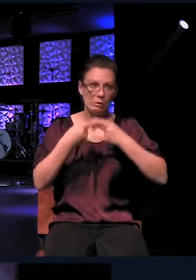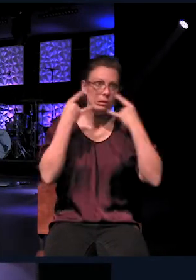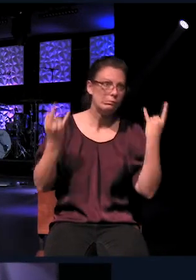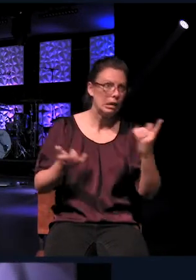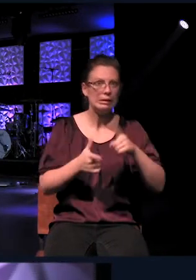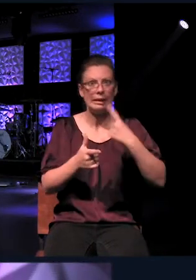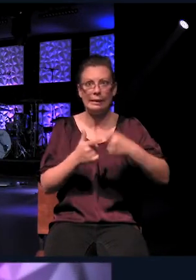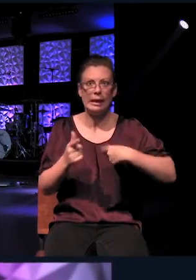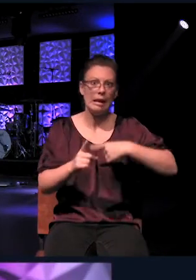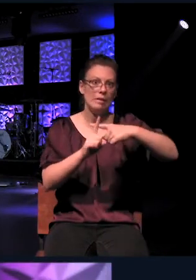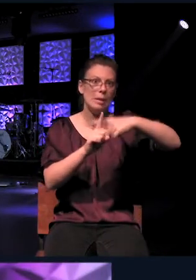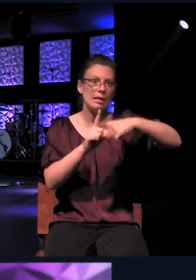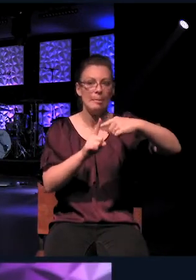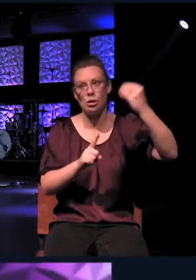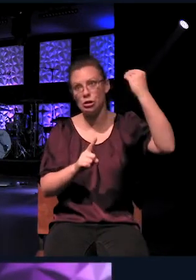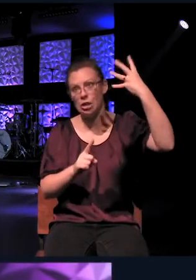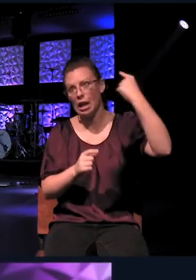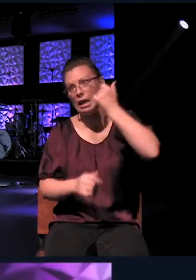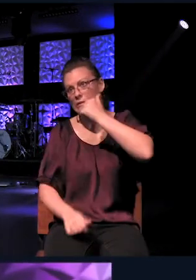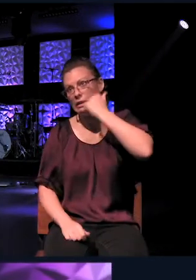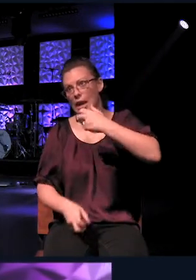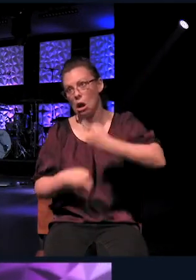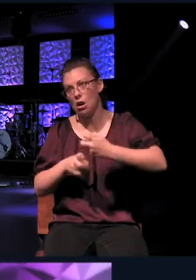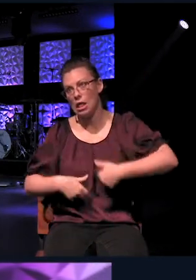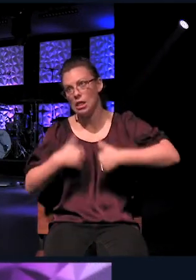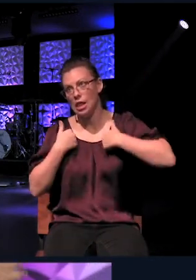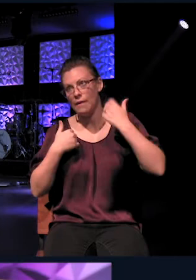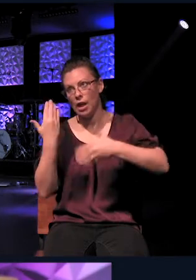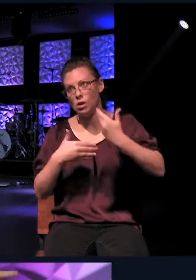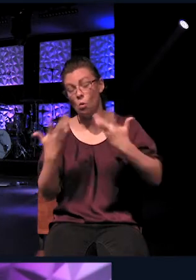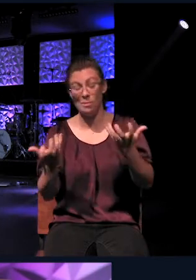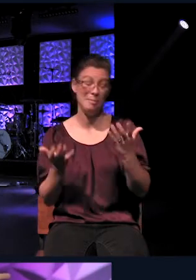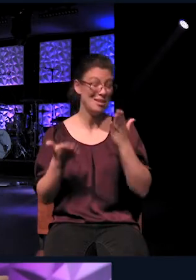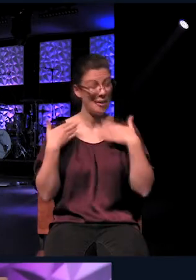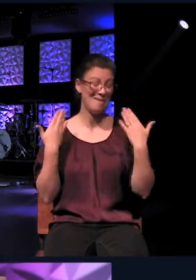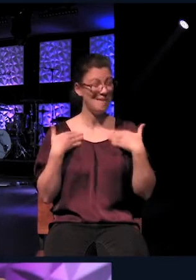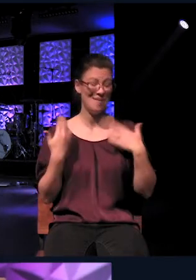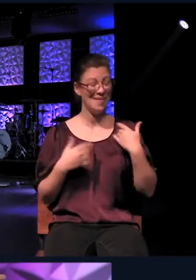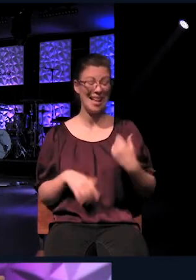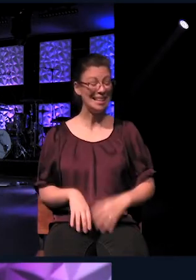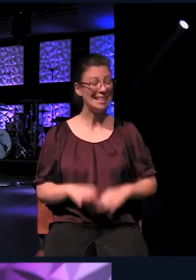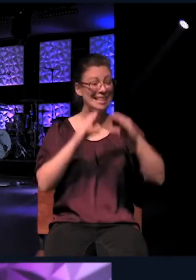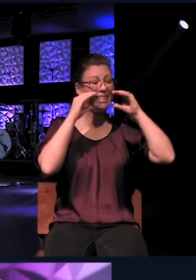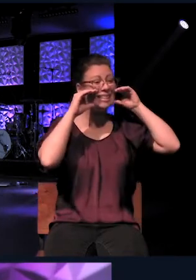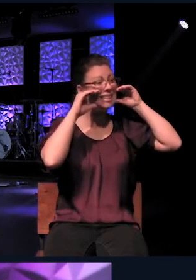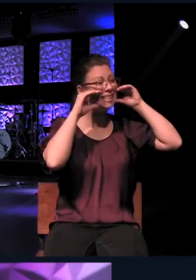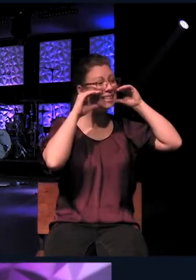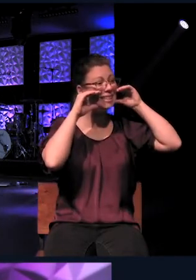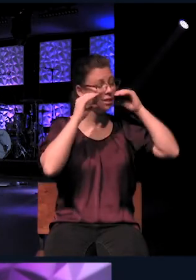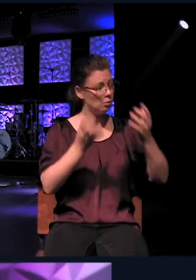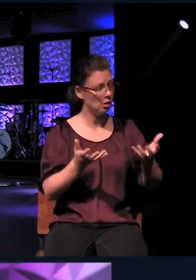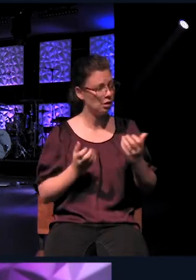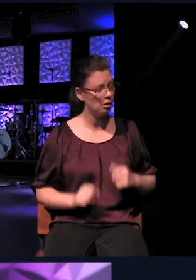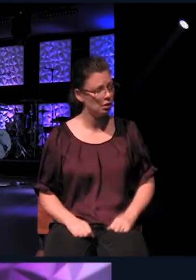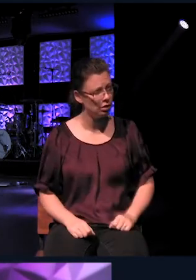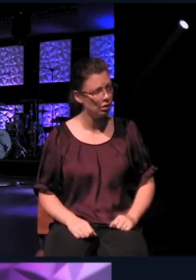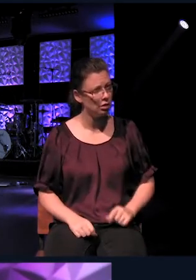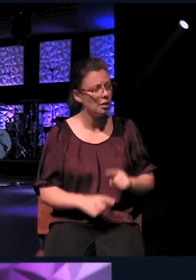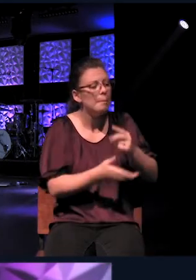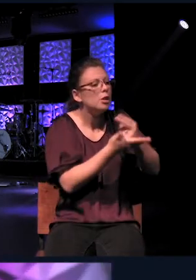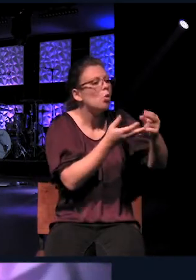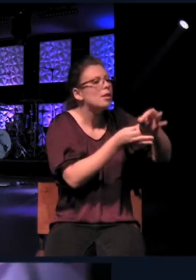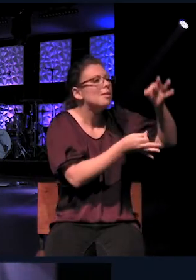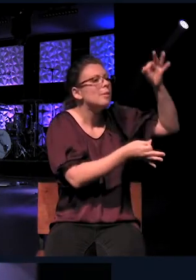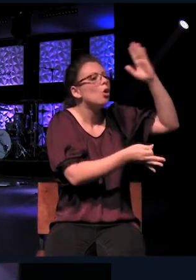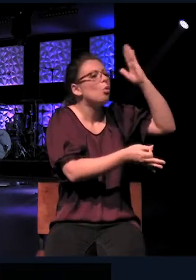and get my temperature checked, and things are hard, and you want me to be joyful? But the Holy Spirit produces this kind of fruit in